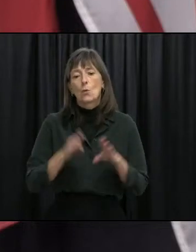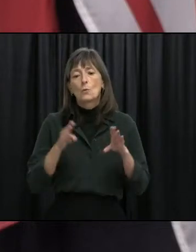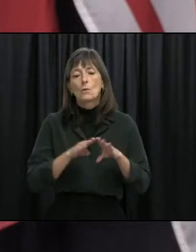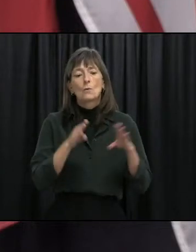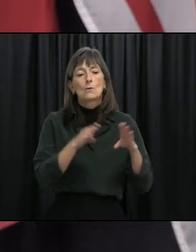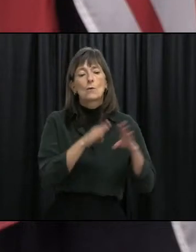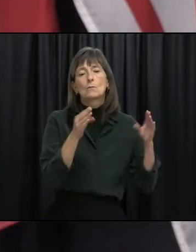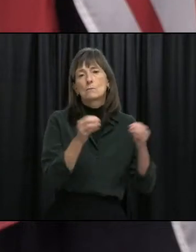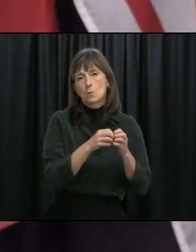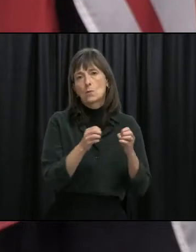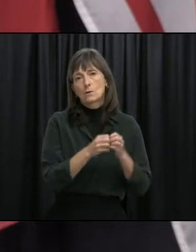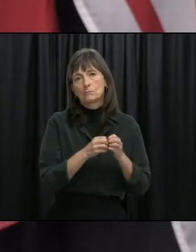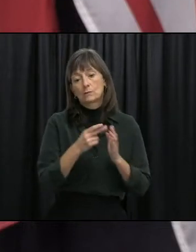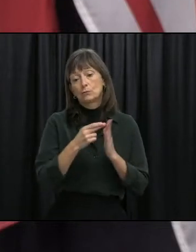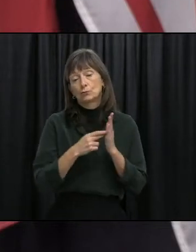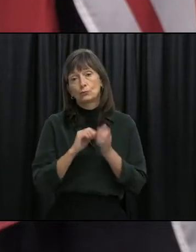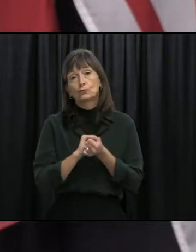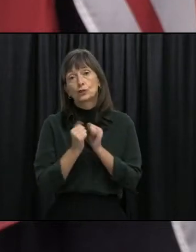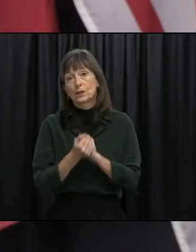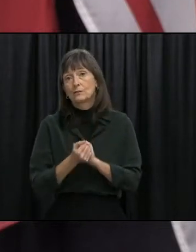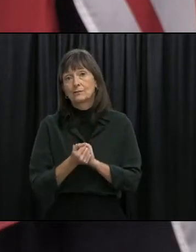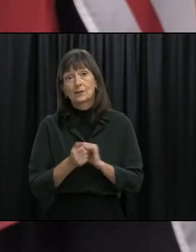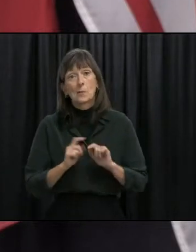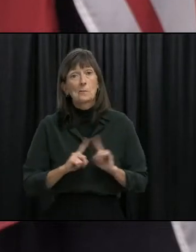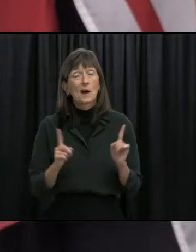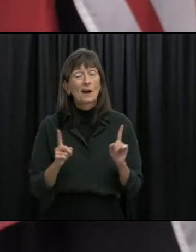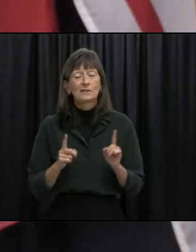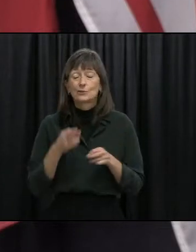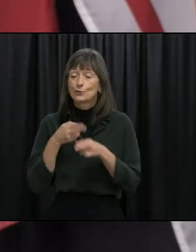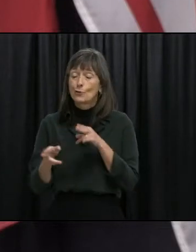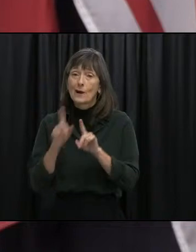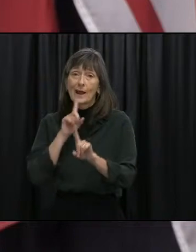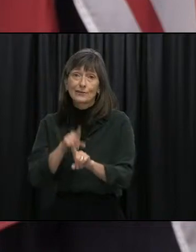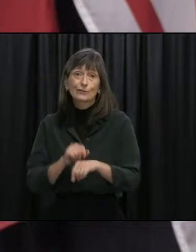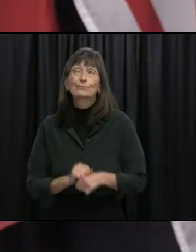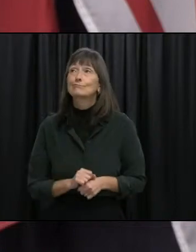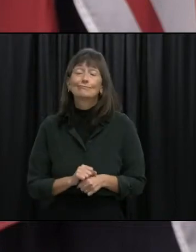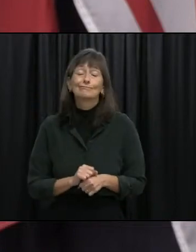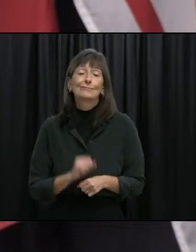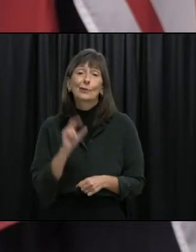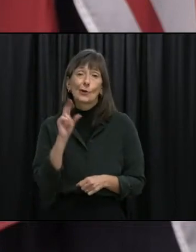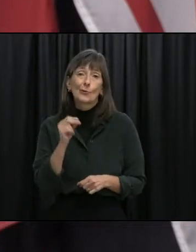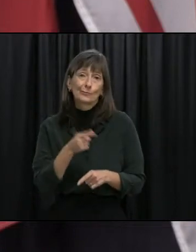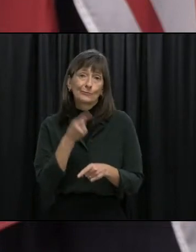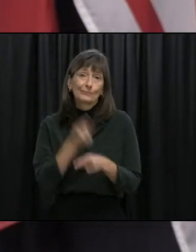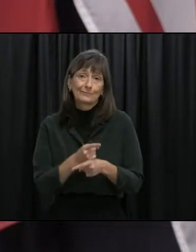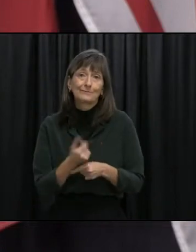moment. But it's a marathon. There isn't an easy answer. You're quite right.